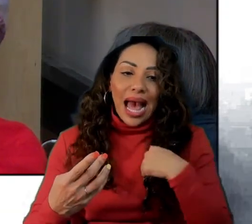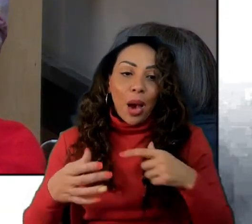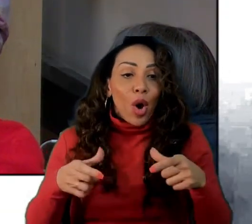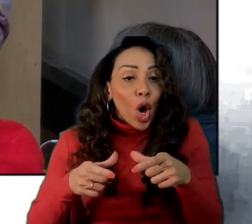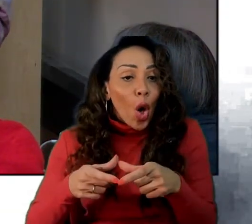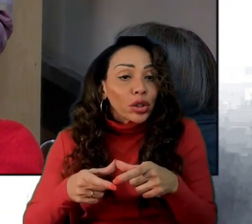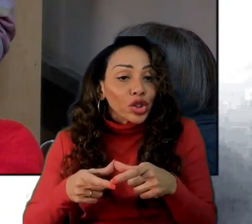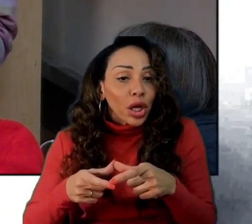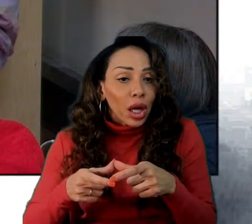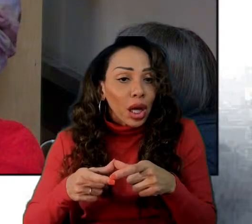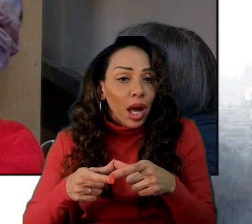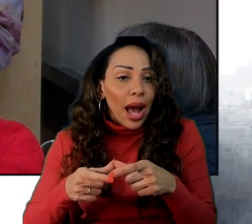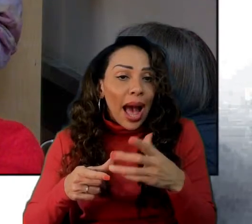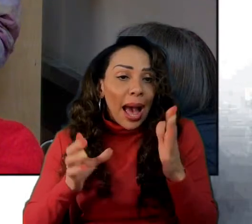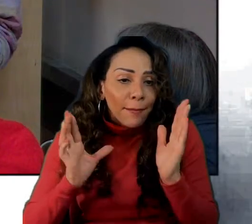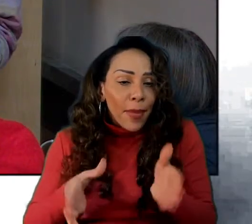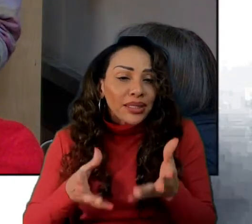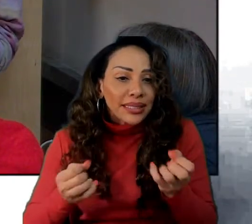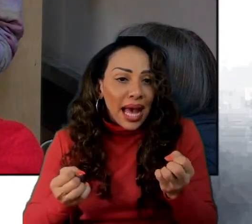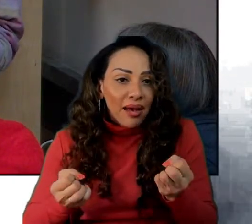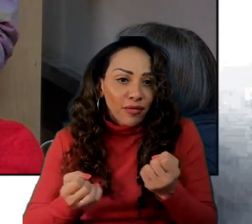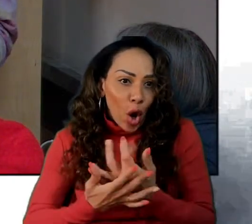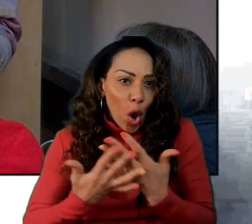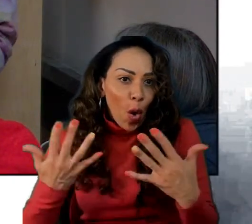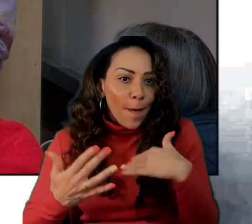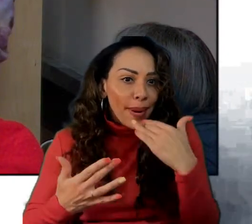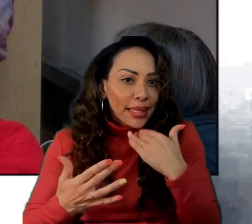good density for